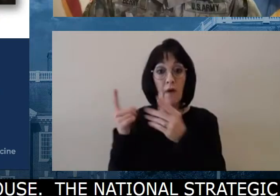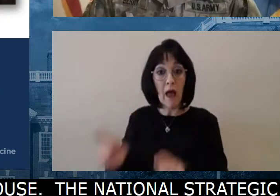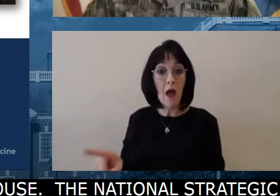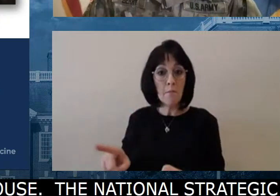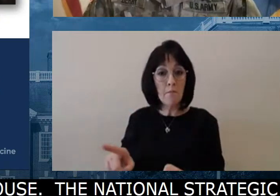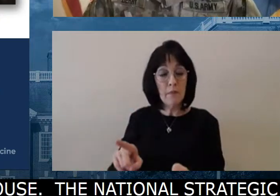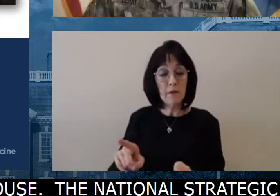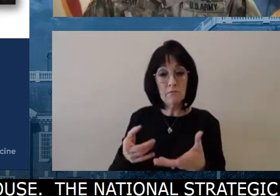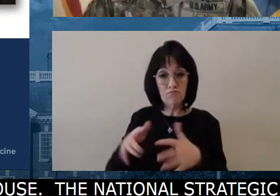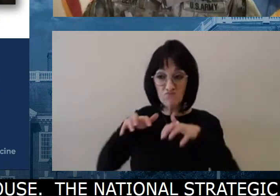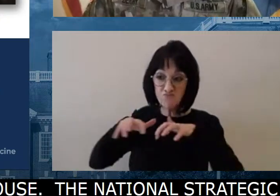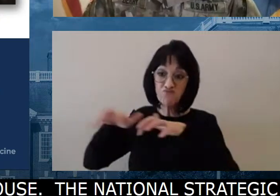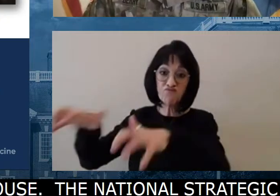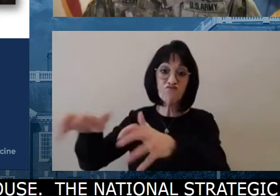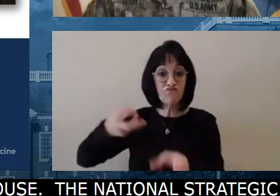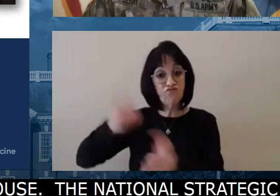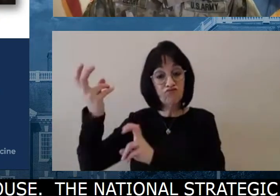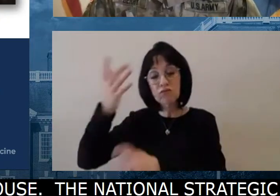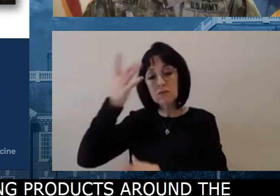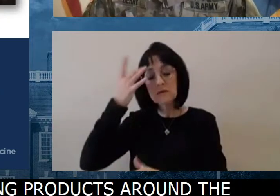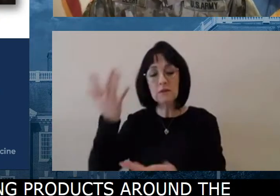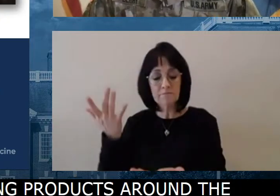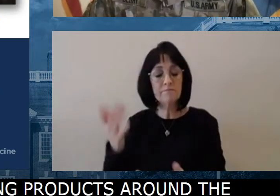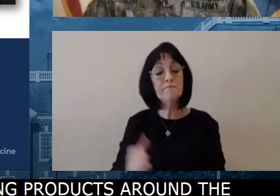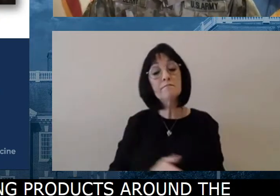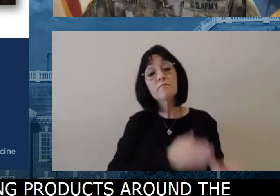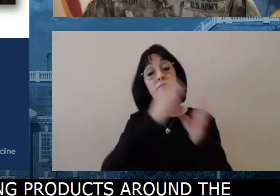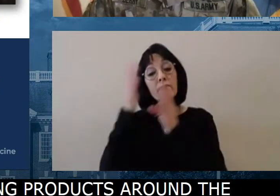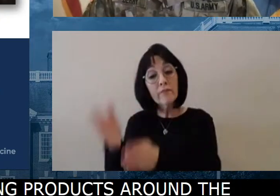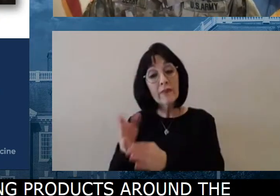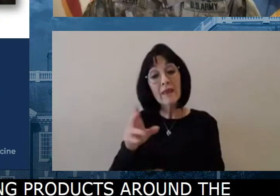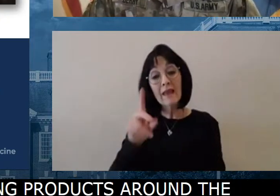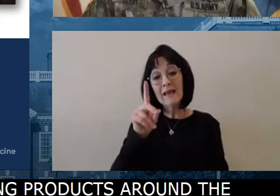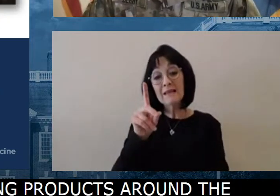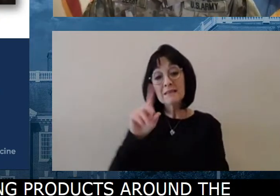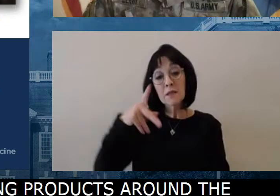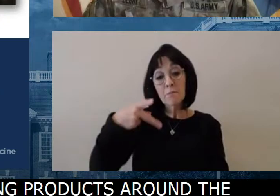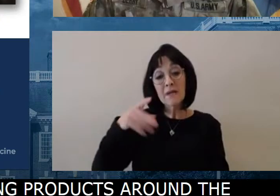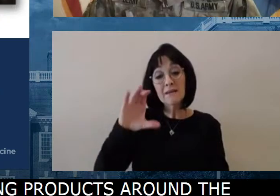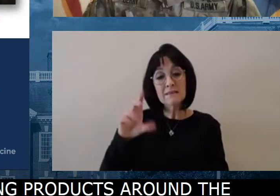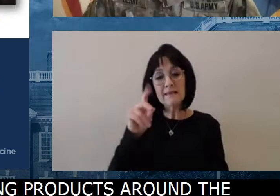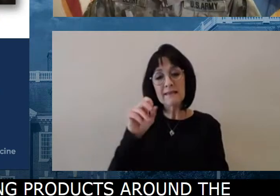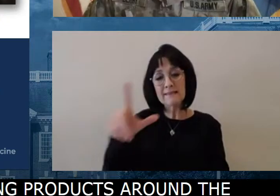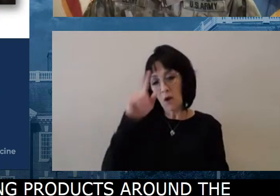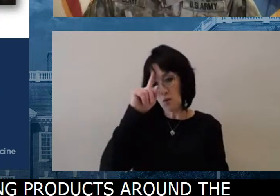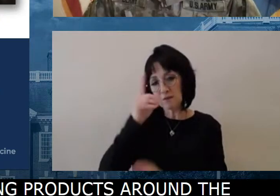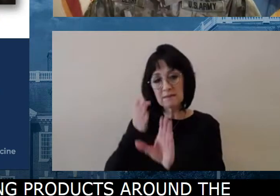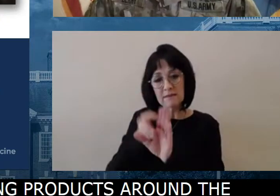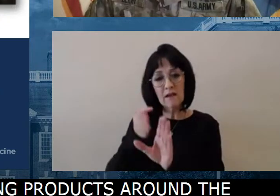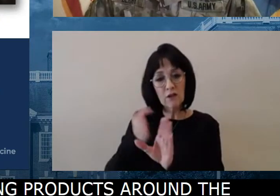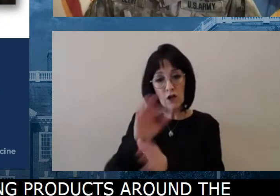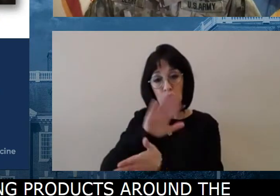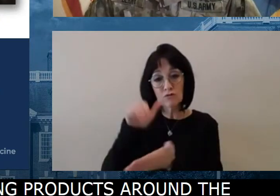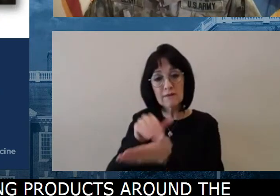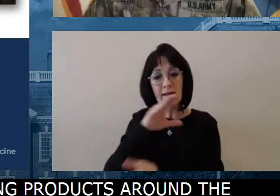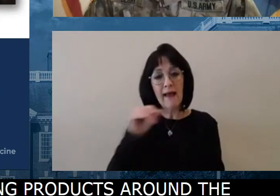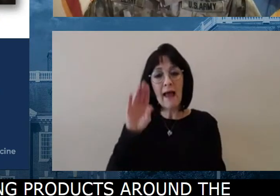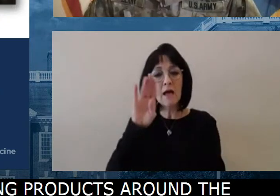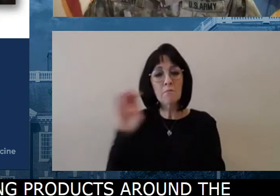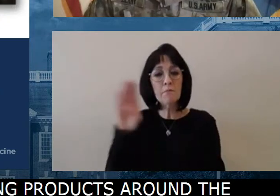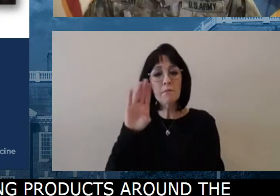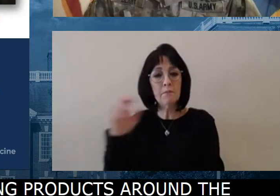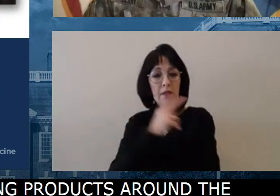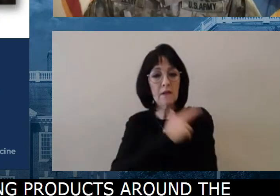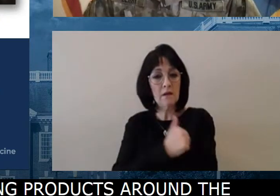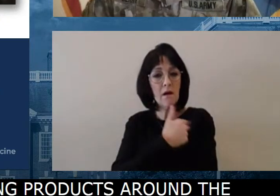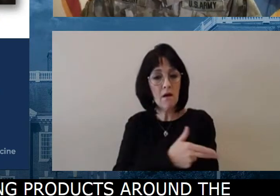medical teams working in the Delaware Psychiatric Center and at BB Hospital, and helping relieve some of the burden